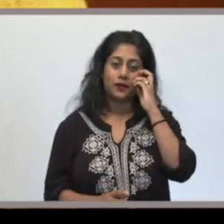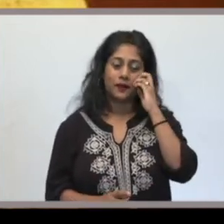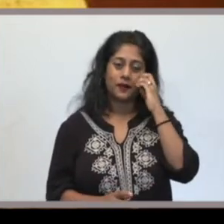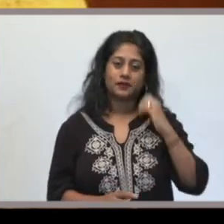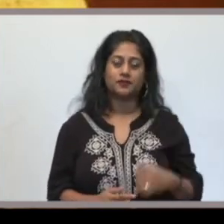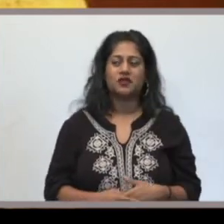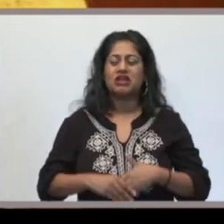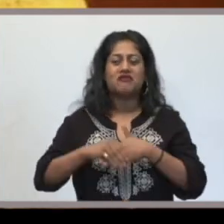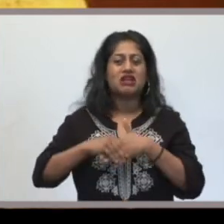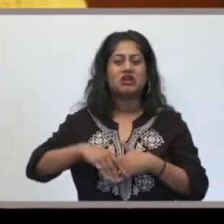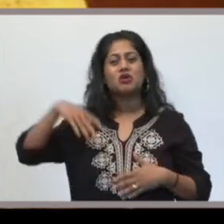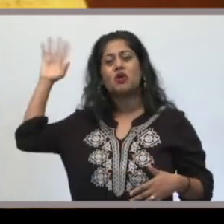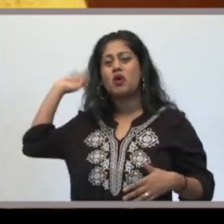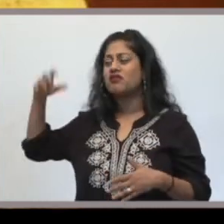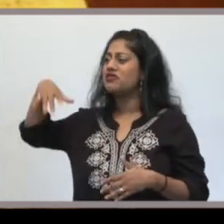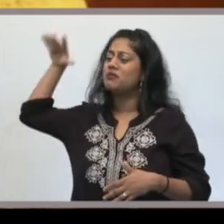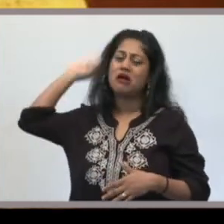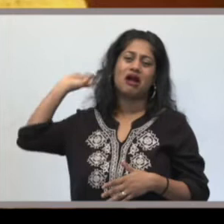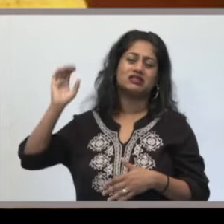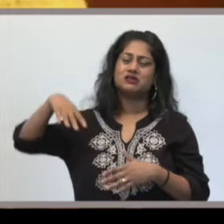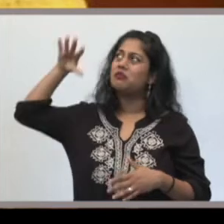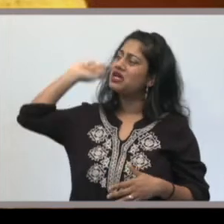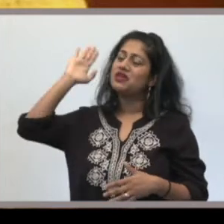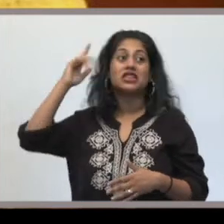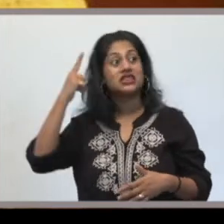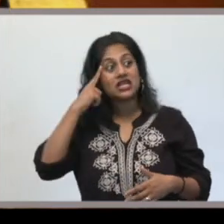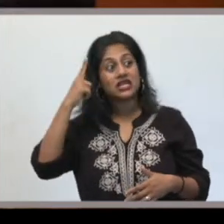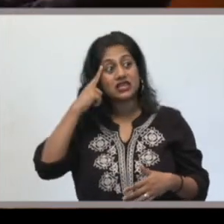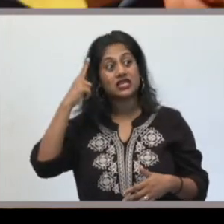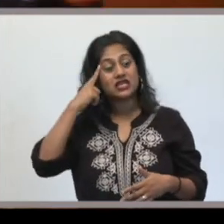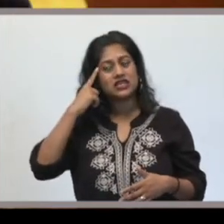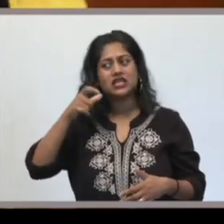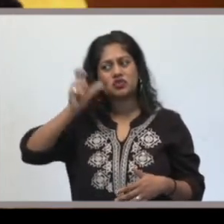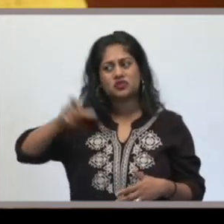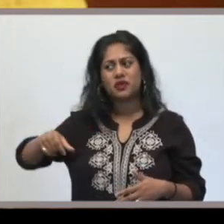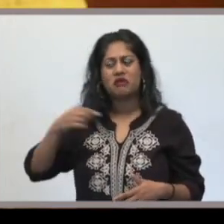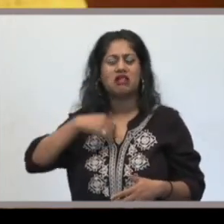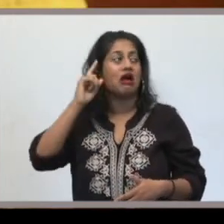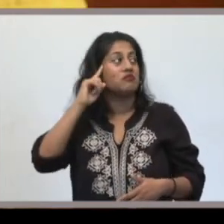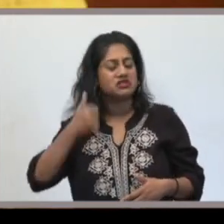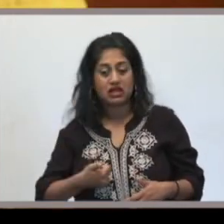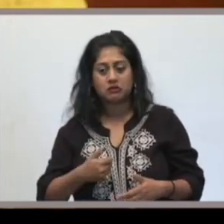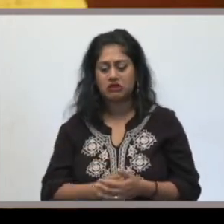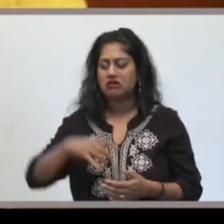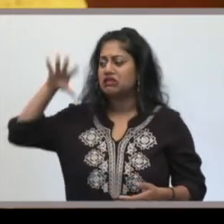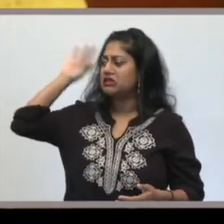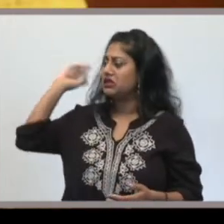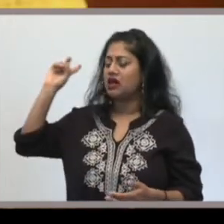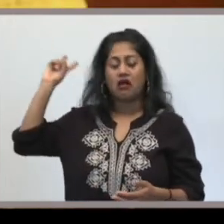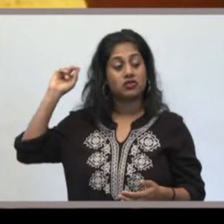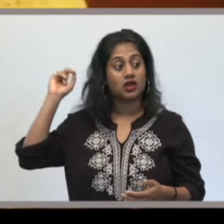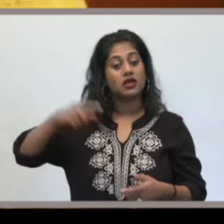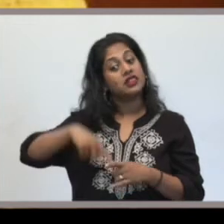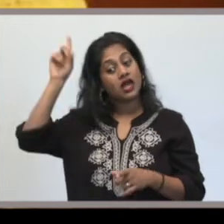past hurts. They keep repressing it and they hurt those around them that love them the